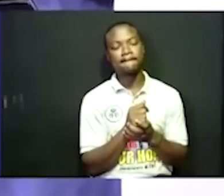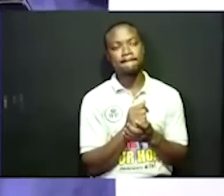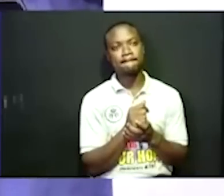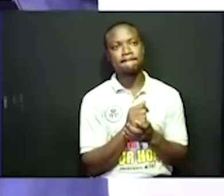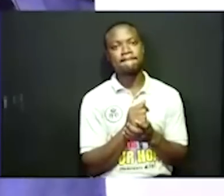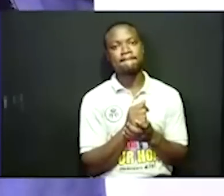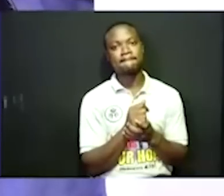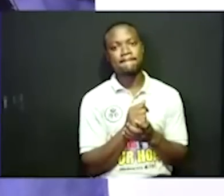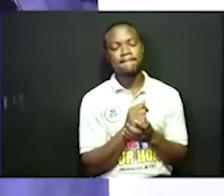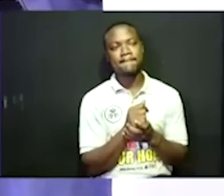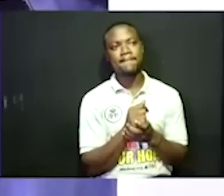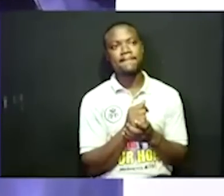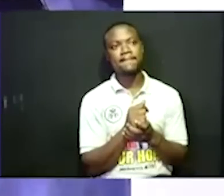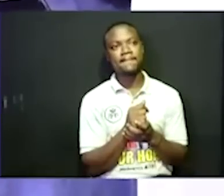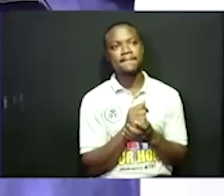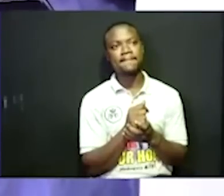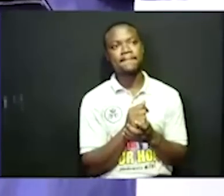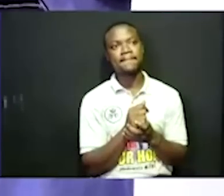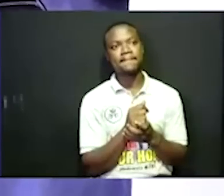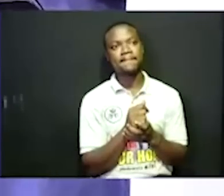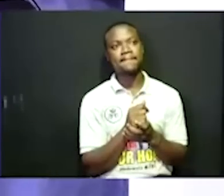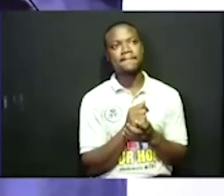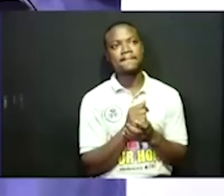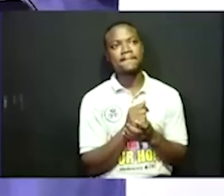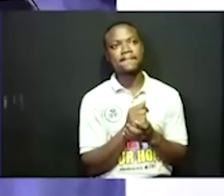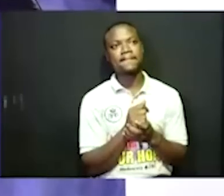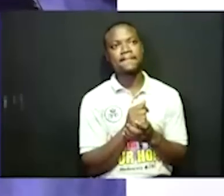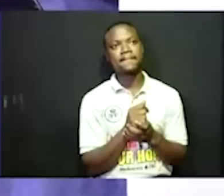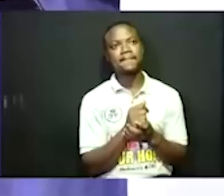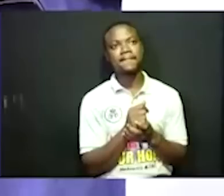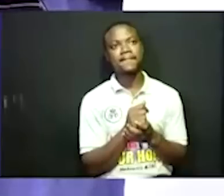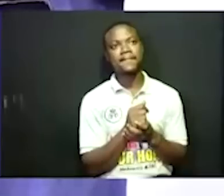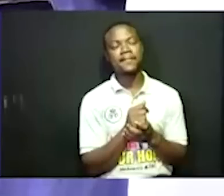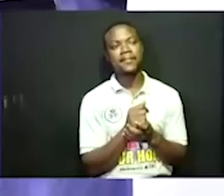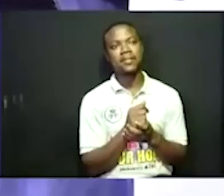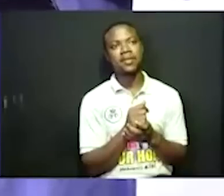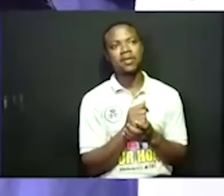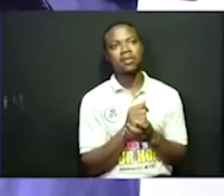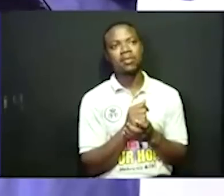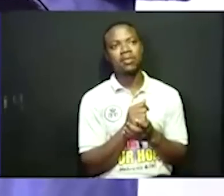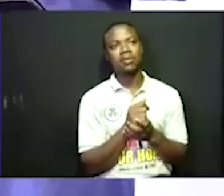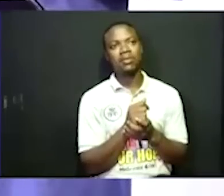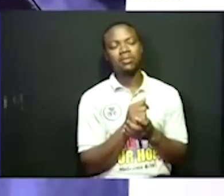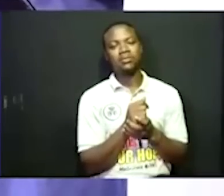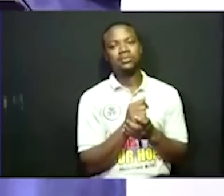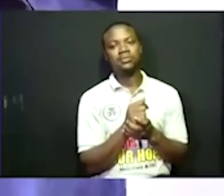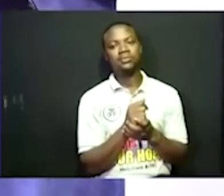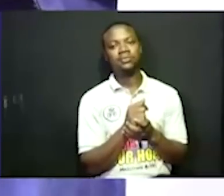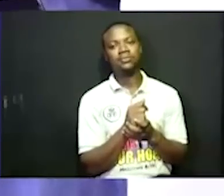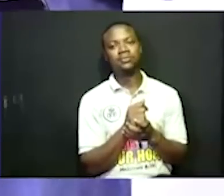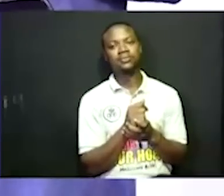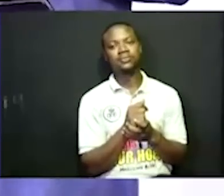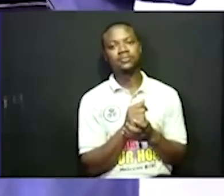oko enye nyansafo de ani aduane na enye ehunumu fo de ani ahunya na